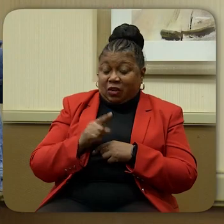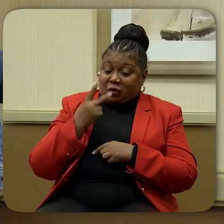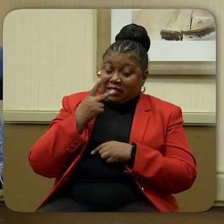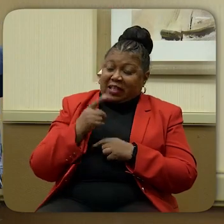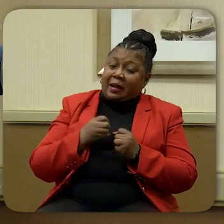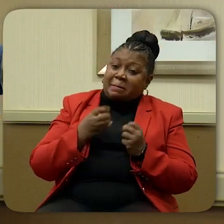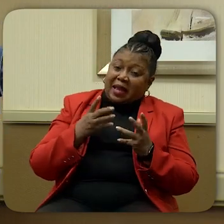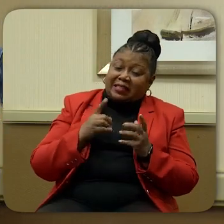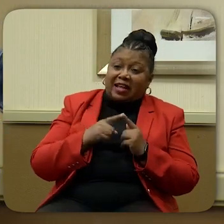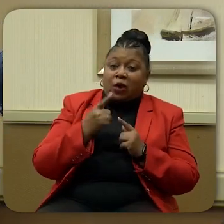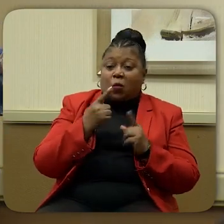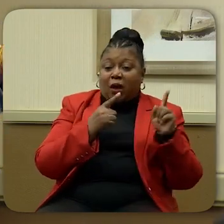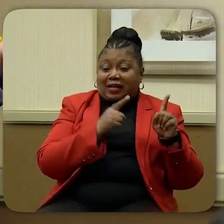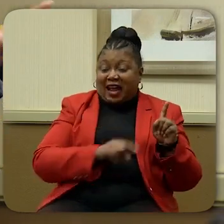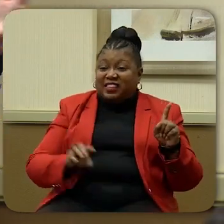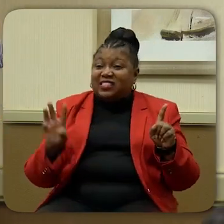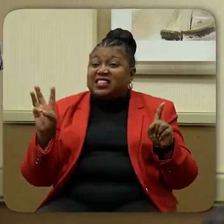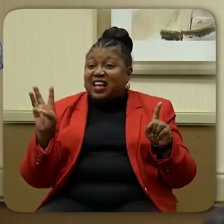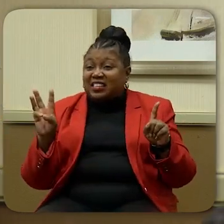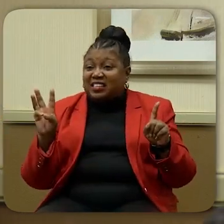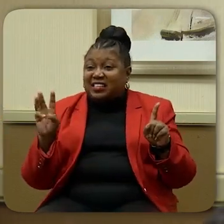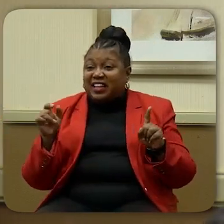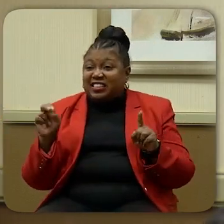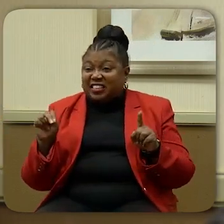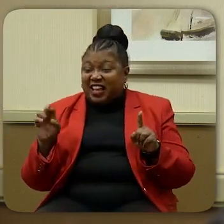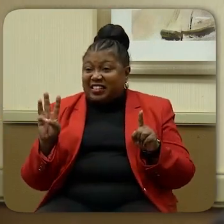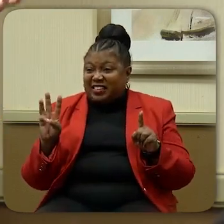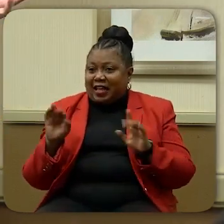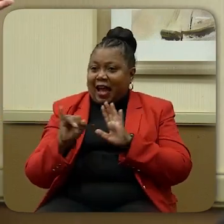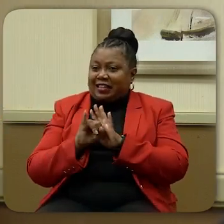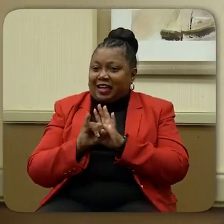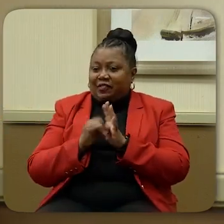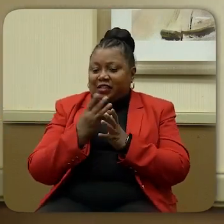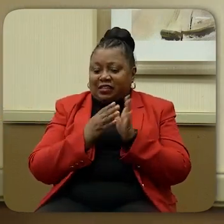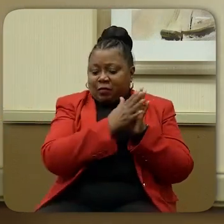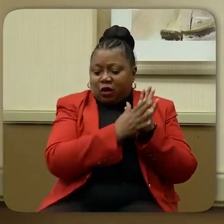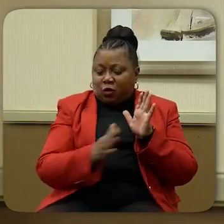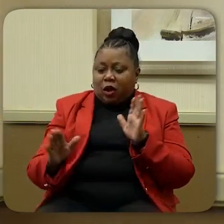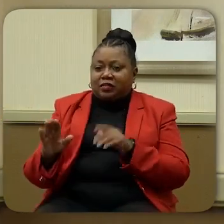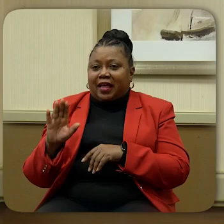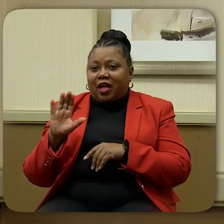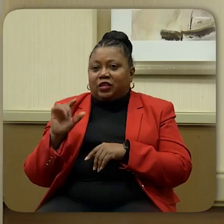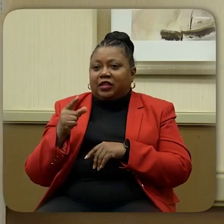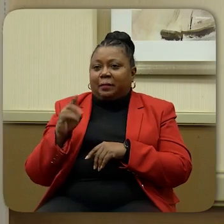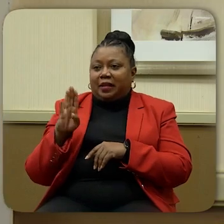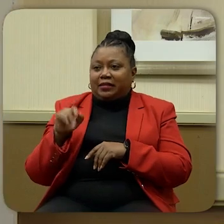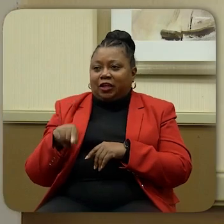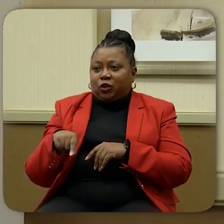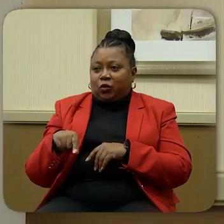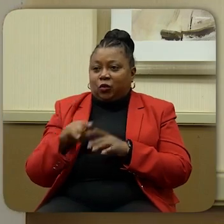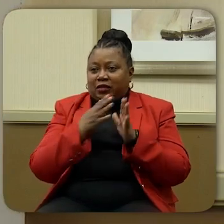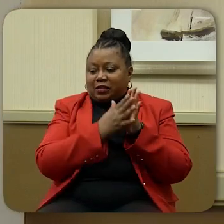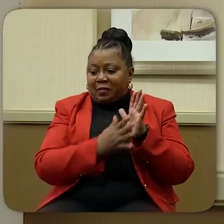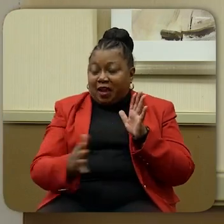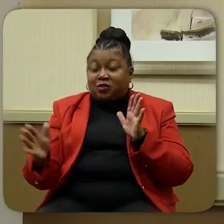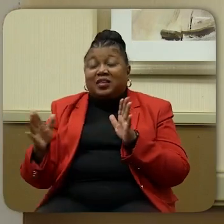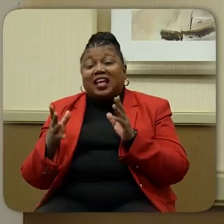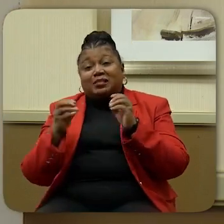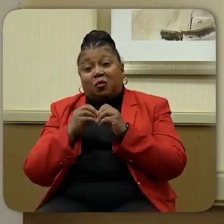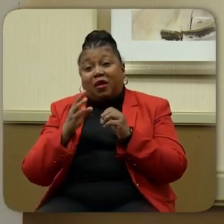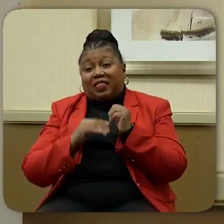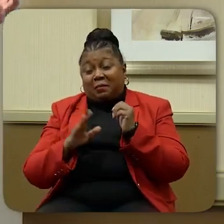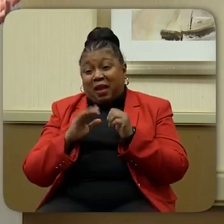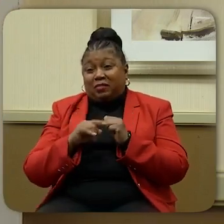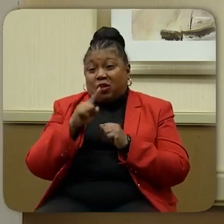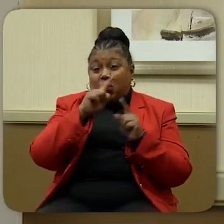seeing as many as like 1 in 6 Gen Z identifying somewhere across the LGBTQ spectrum. So that's more than